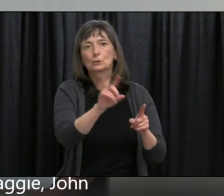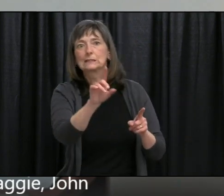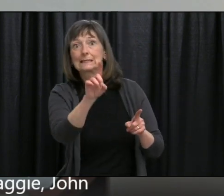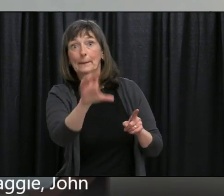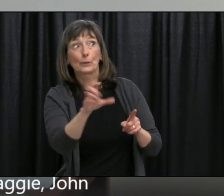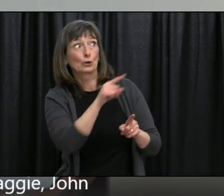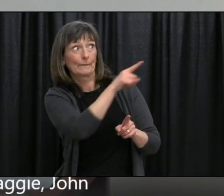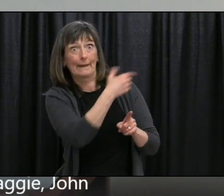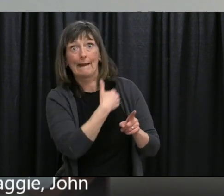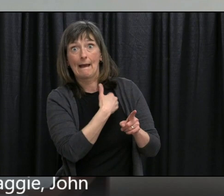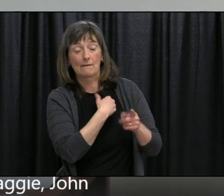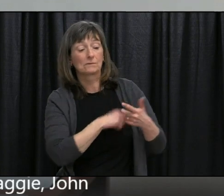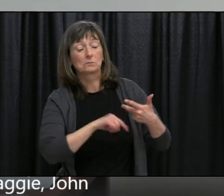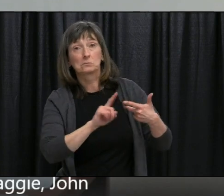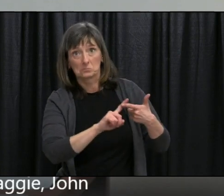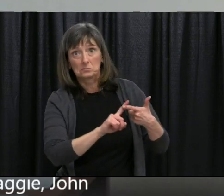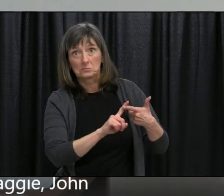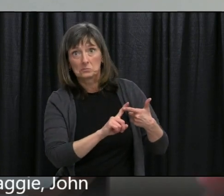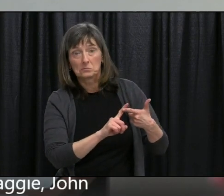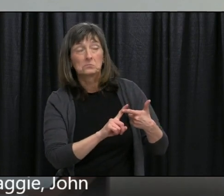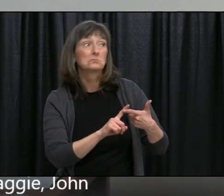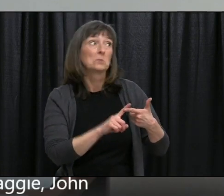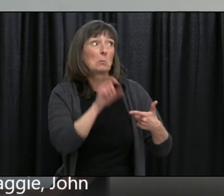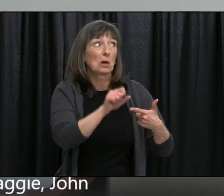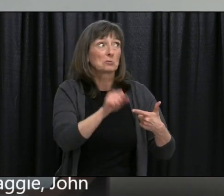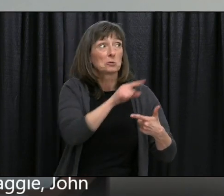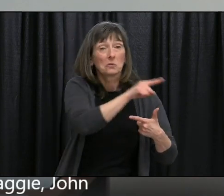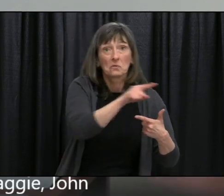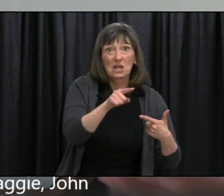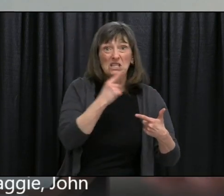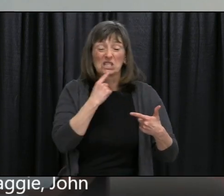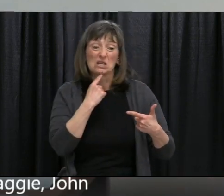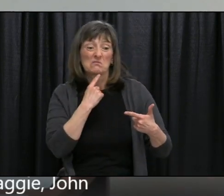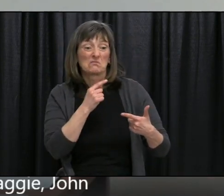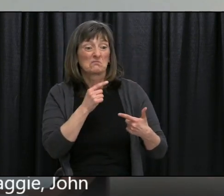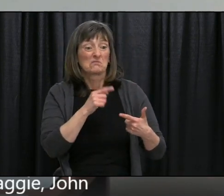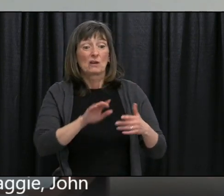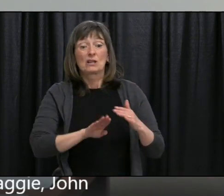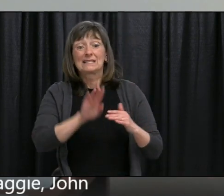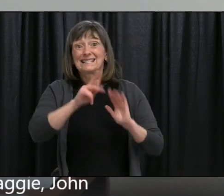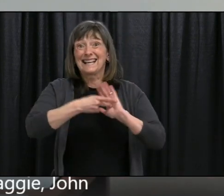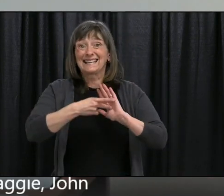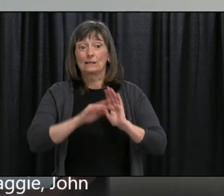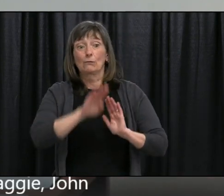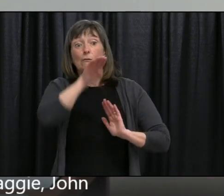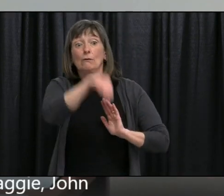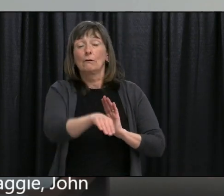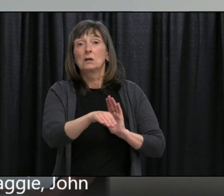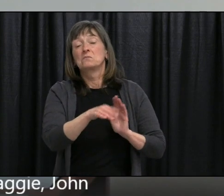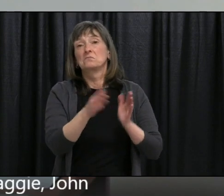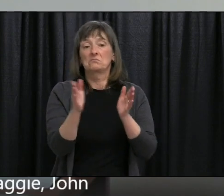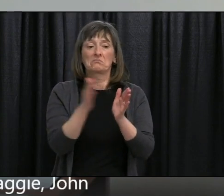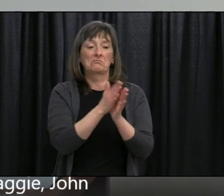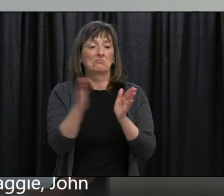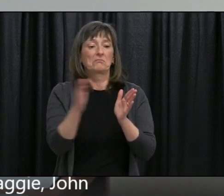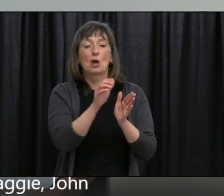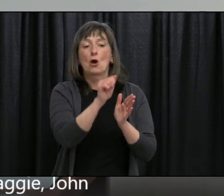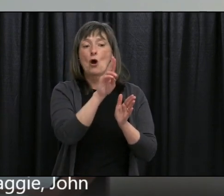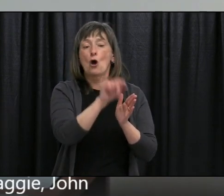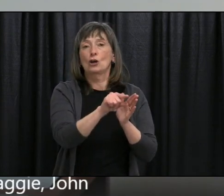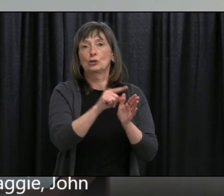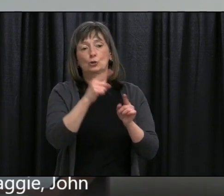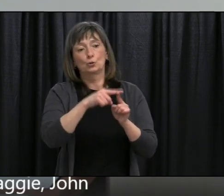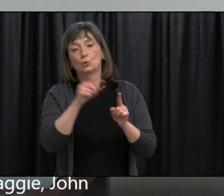factors we discussed at that first presentation. It could come anytime between August and November. And then we also have the